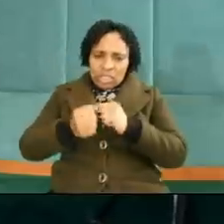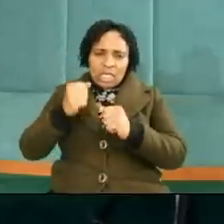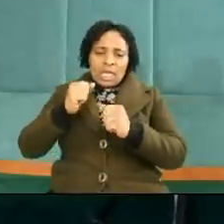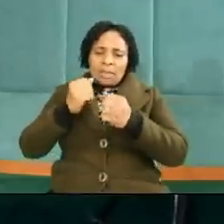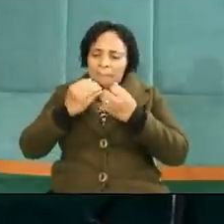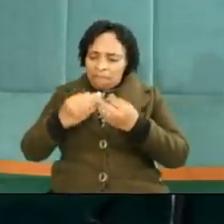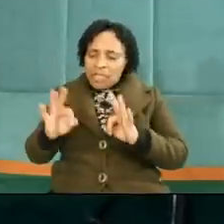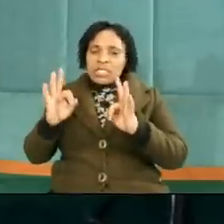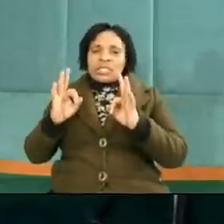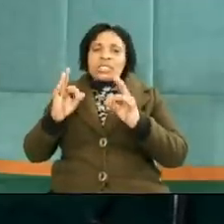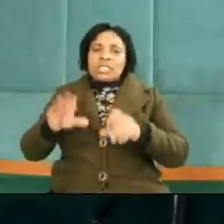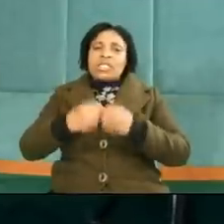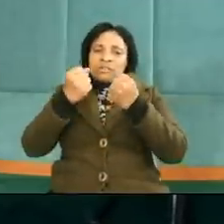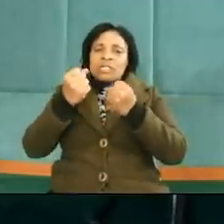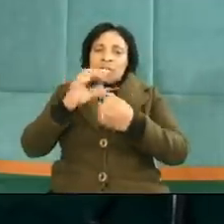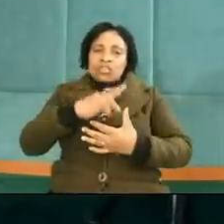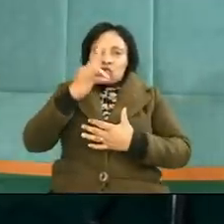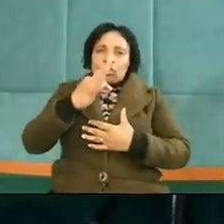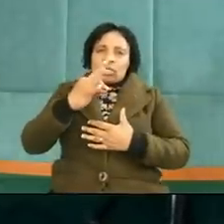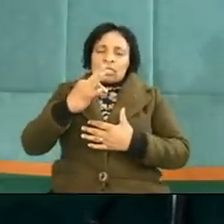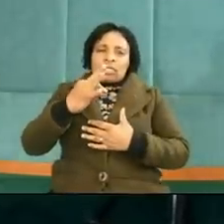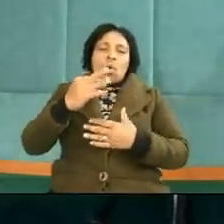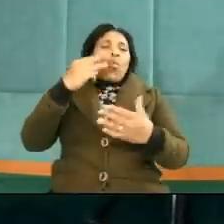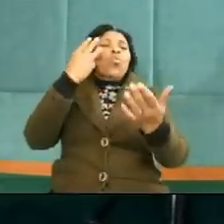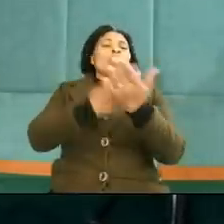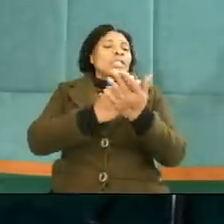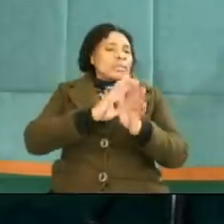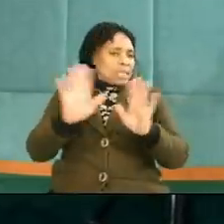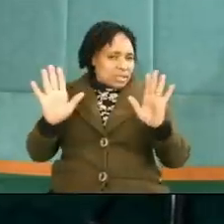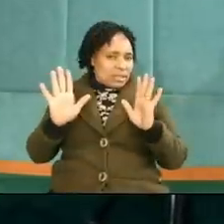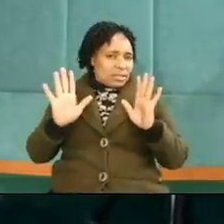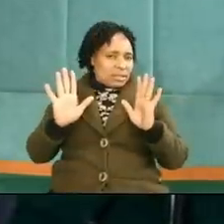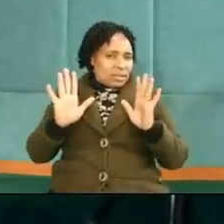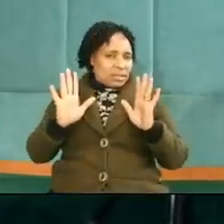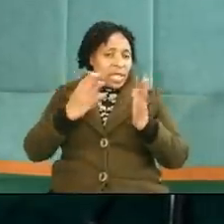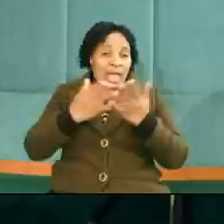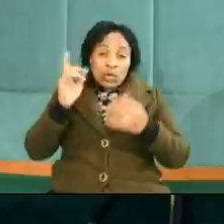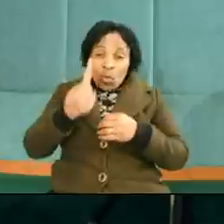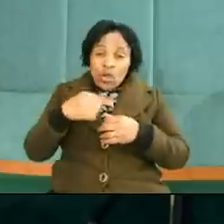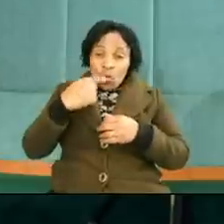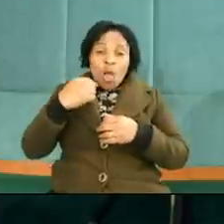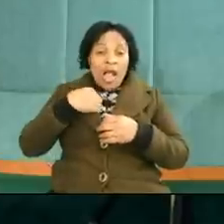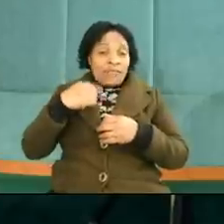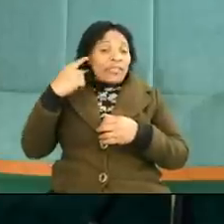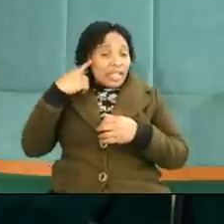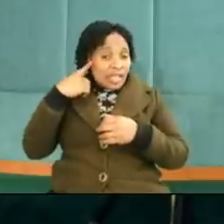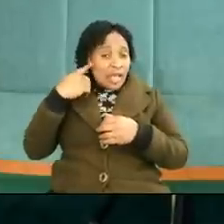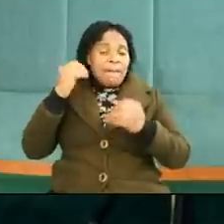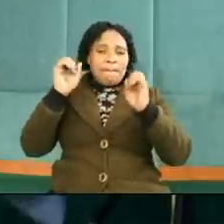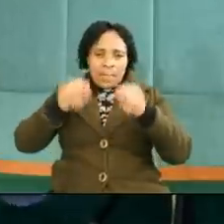repentance, or saving a soul. No, it is as a witness. Whosoever has an ear, let